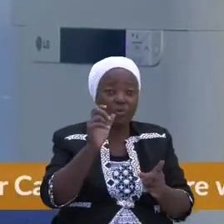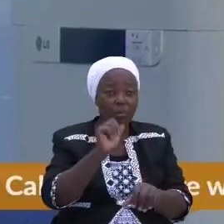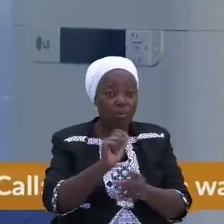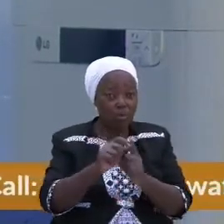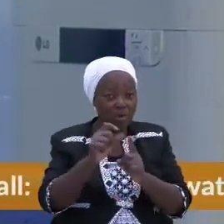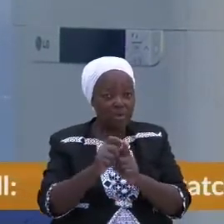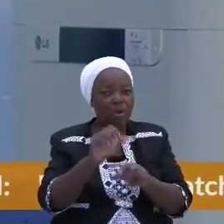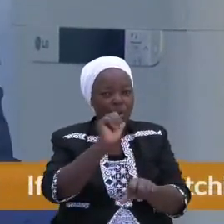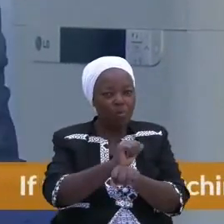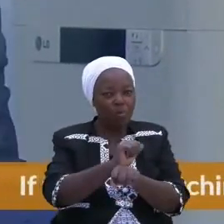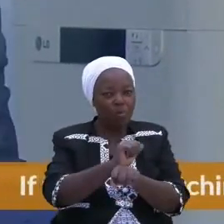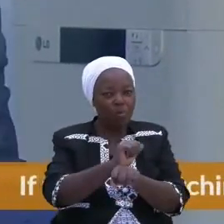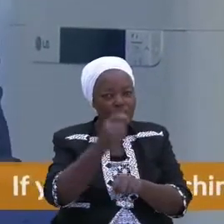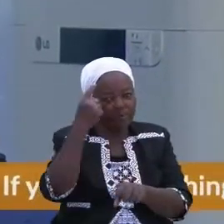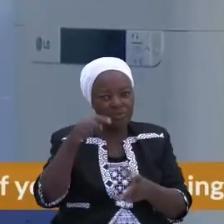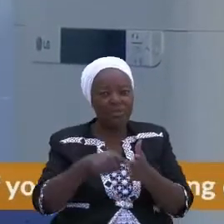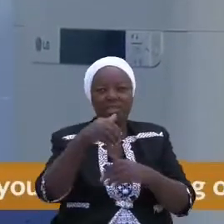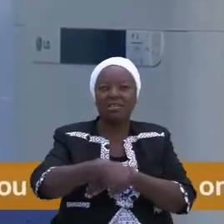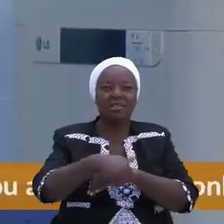twitter